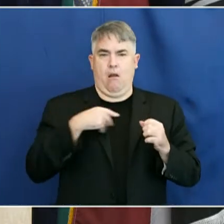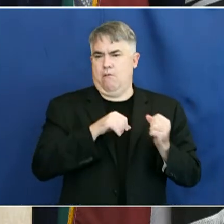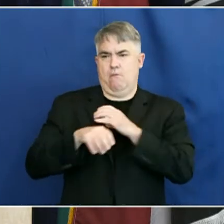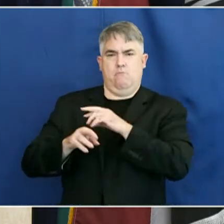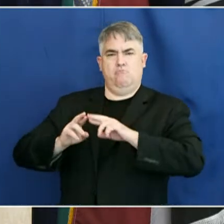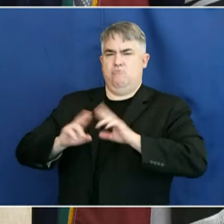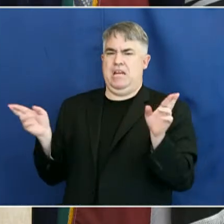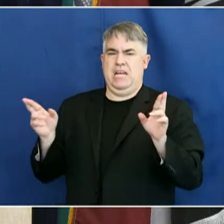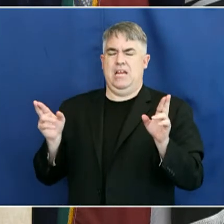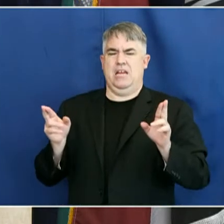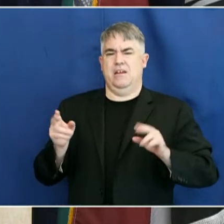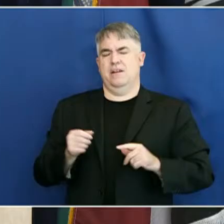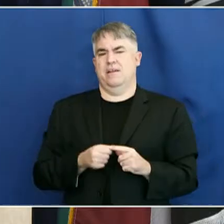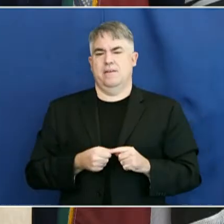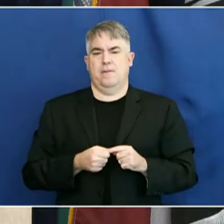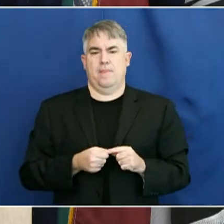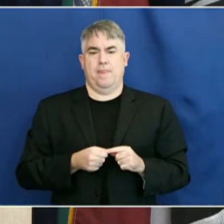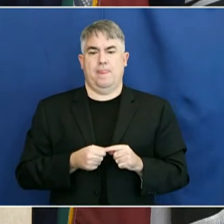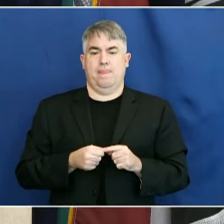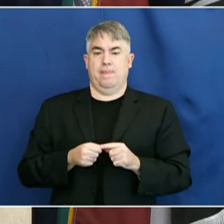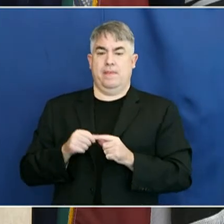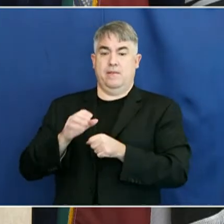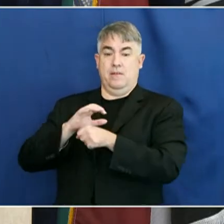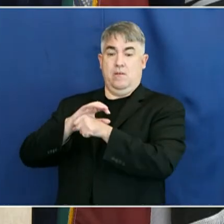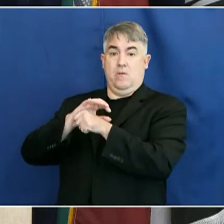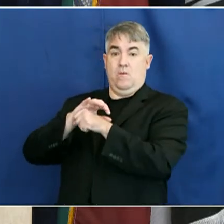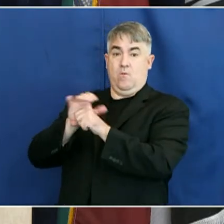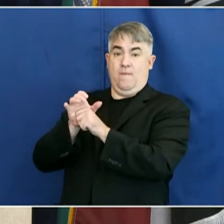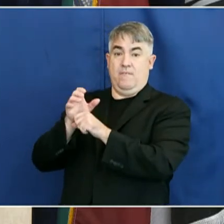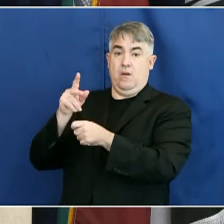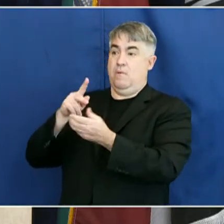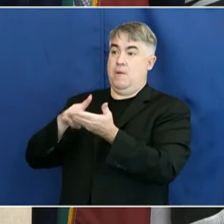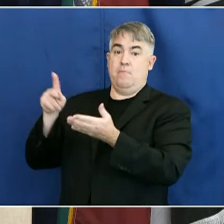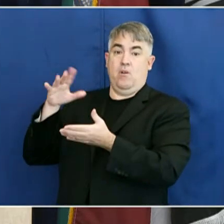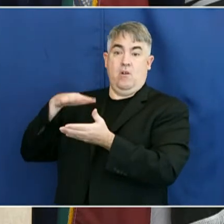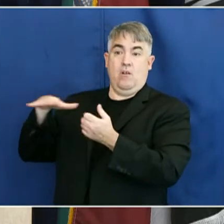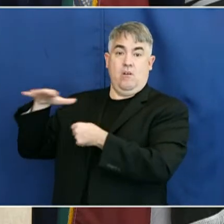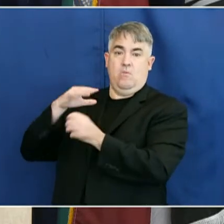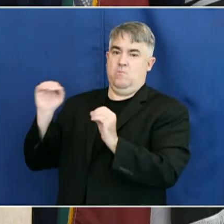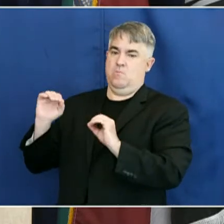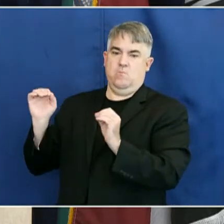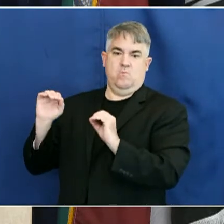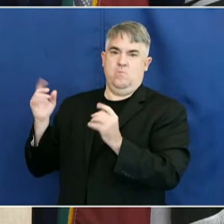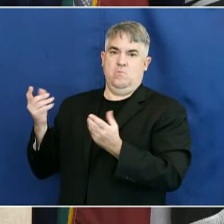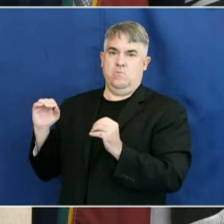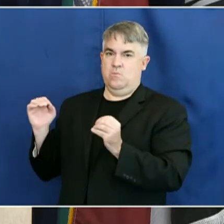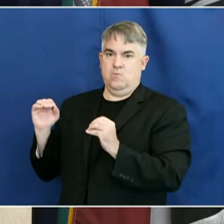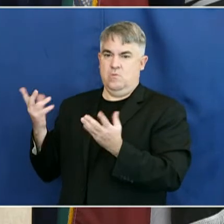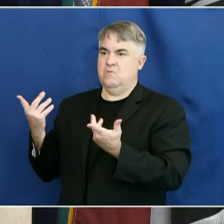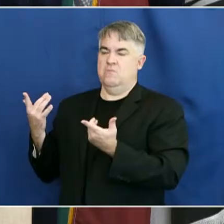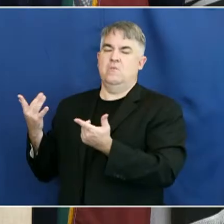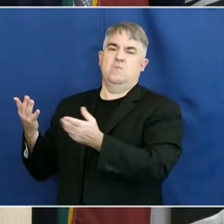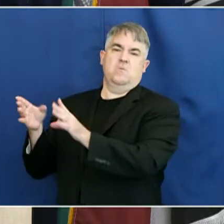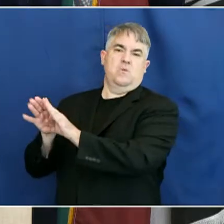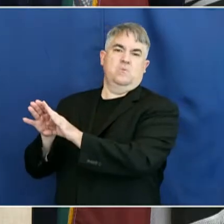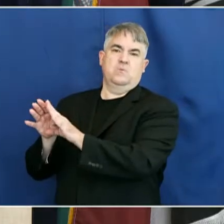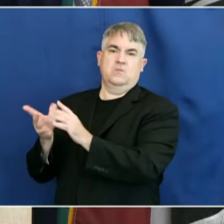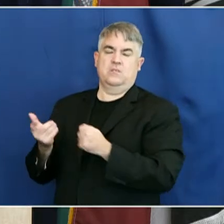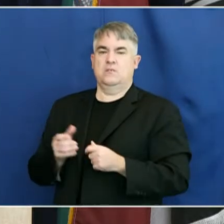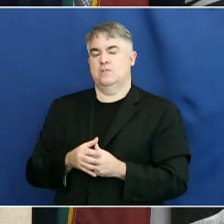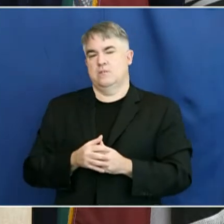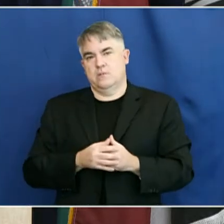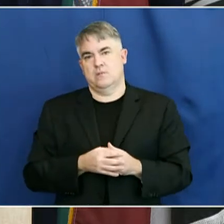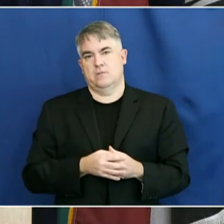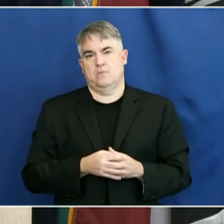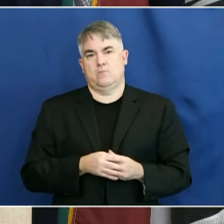so we're able to kind of wind down or stand down that capacity, which again is another positive step forward. Vaccines